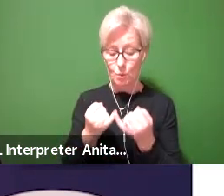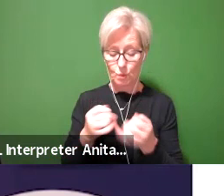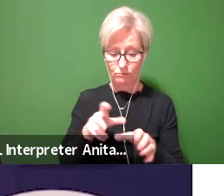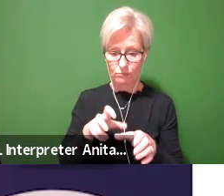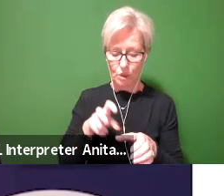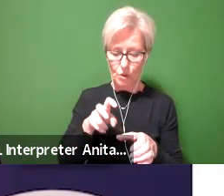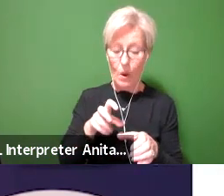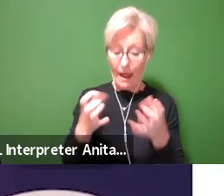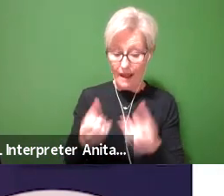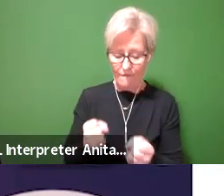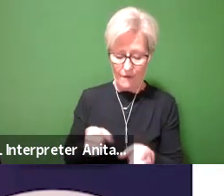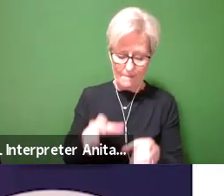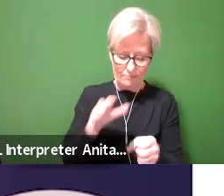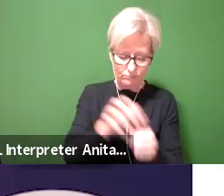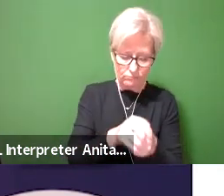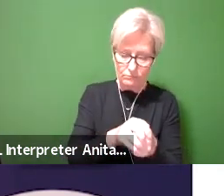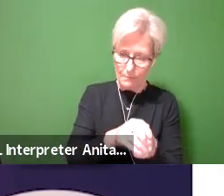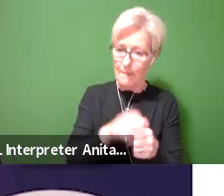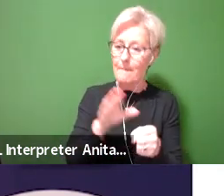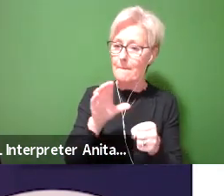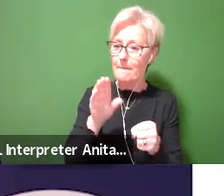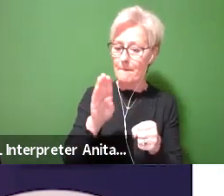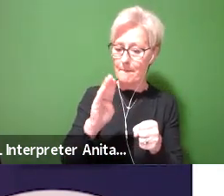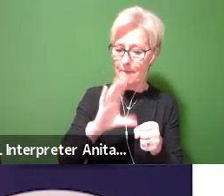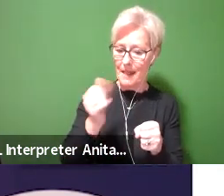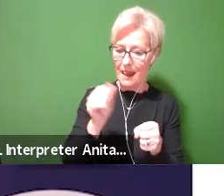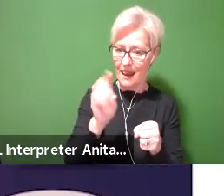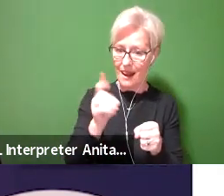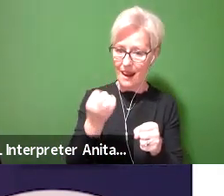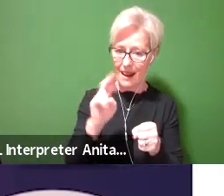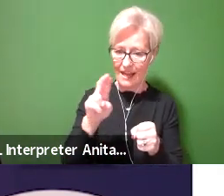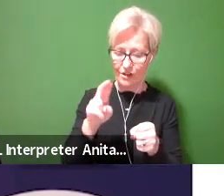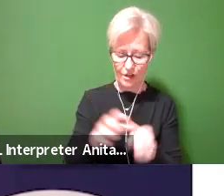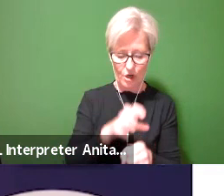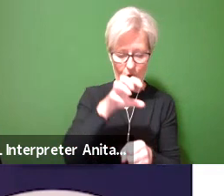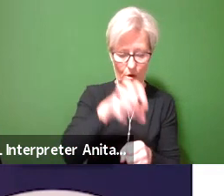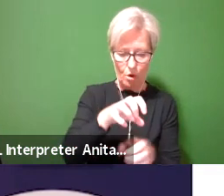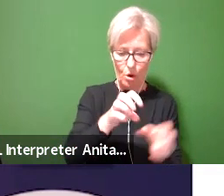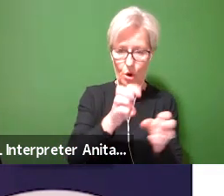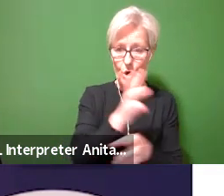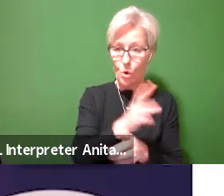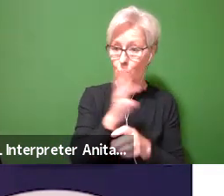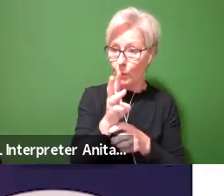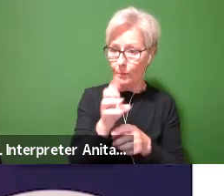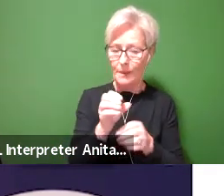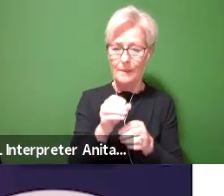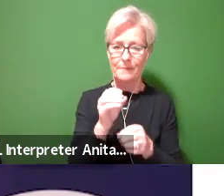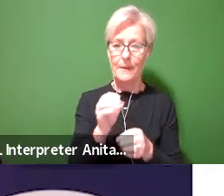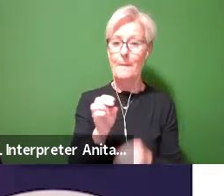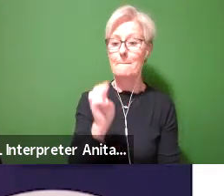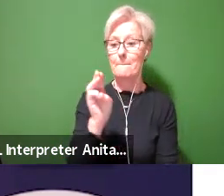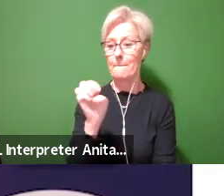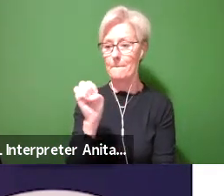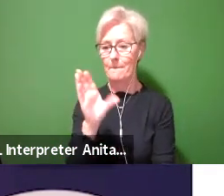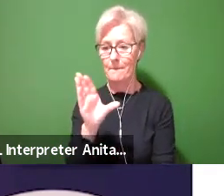your uterus, and at the back, you've got your bowel. And if you're somebody who suffers a lot with constipation and your bowel quite full, that's going